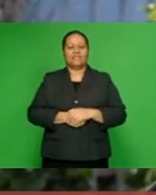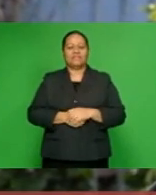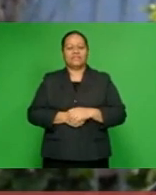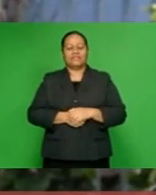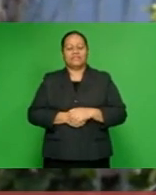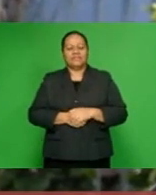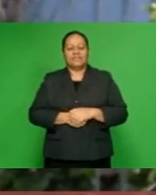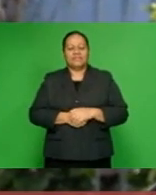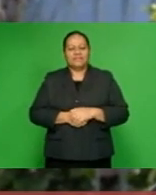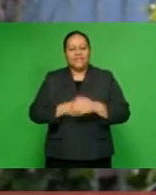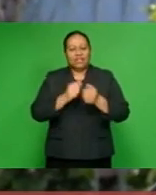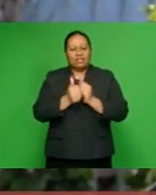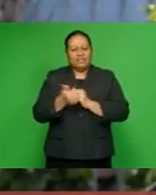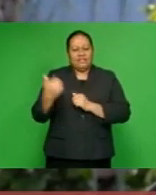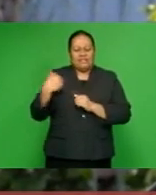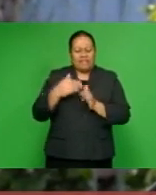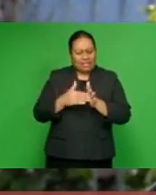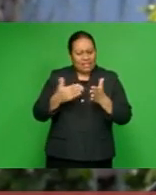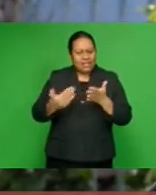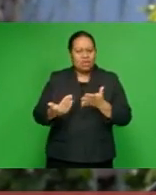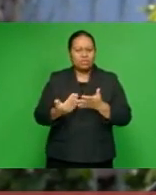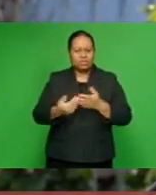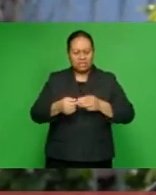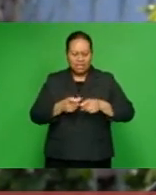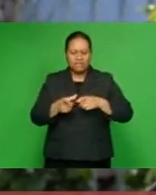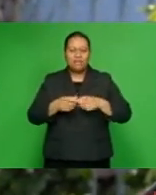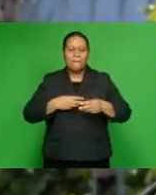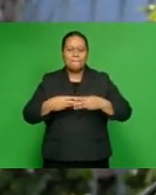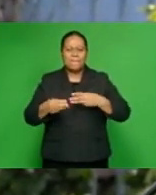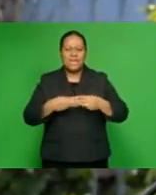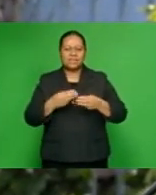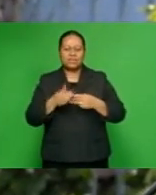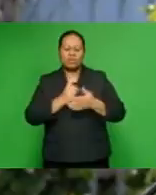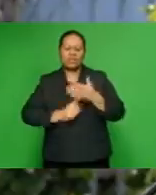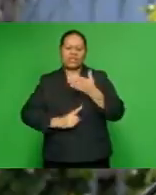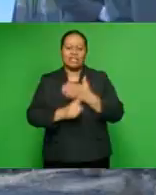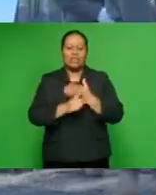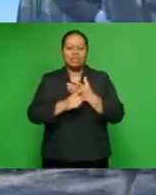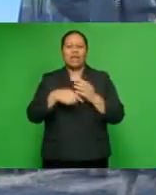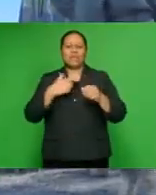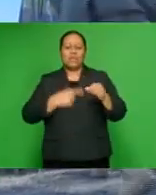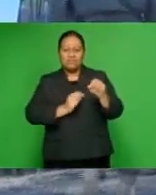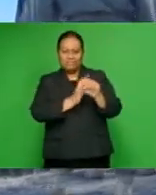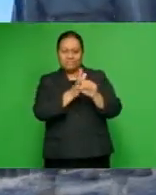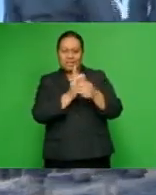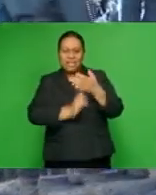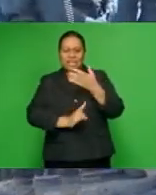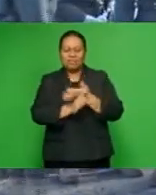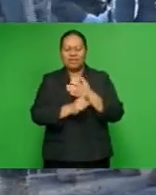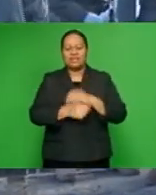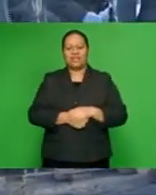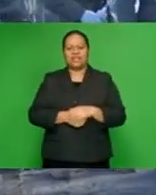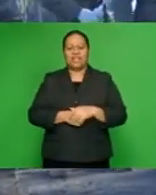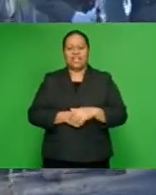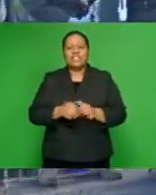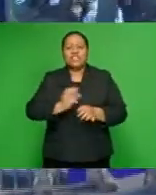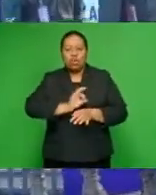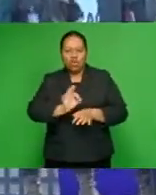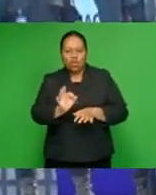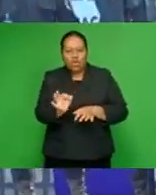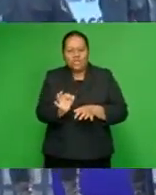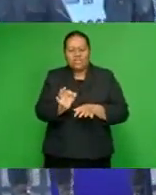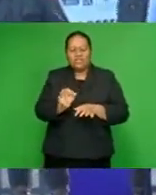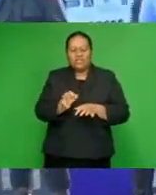underscores the fact that we have only managed to gain a fragile truce with this virus. We have not yet won the